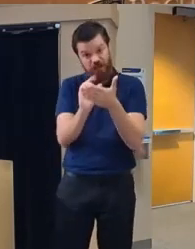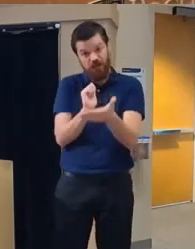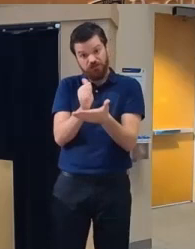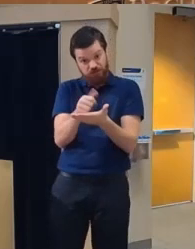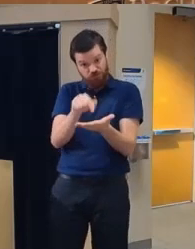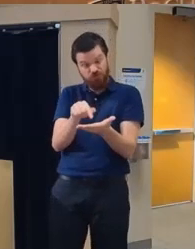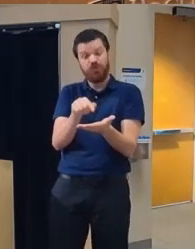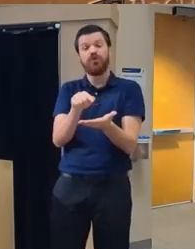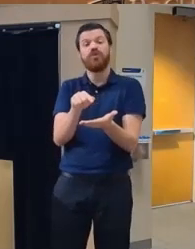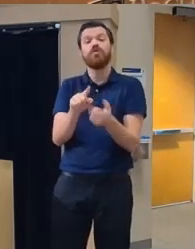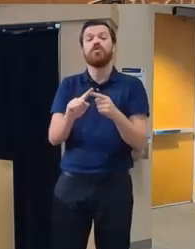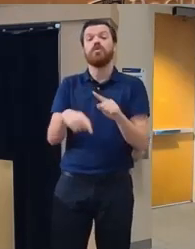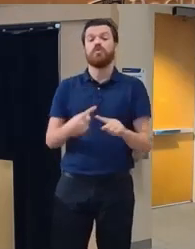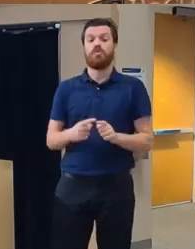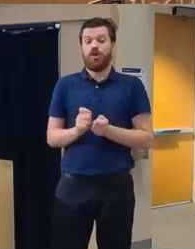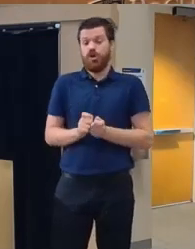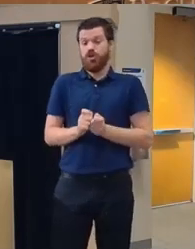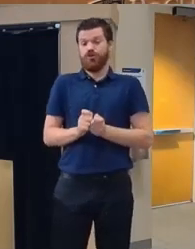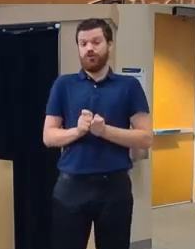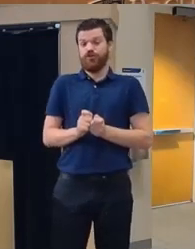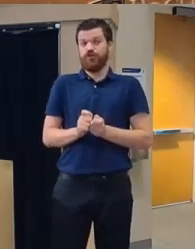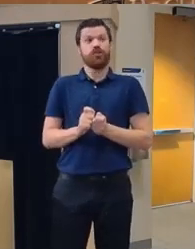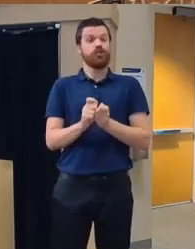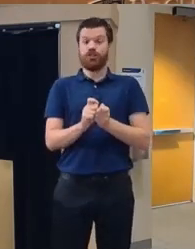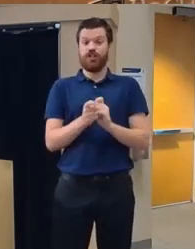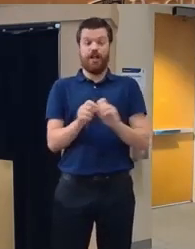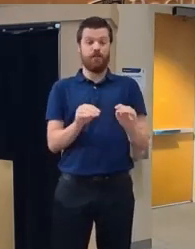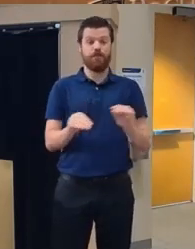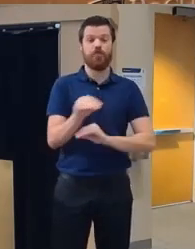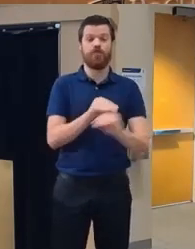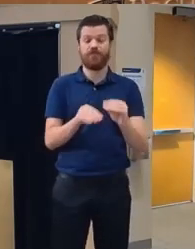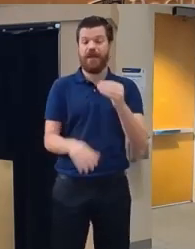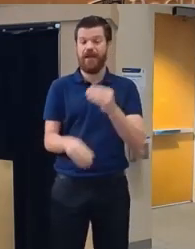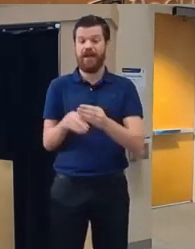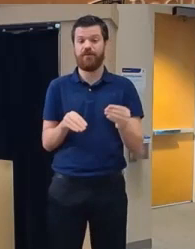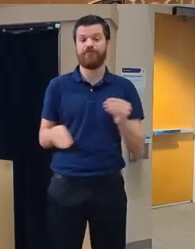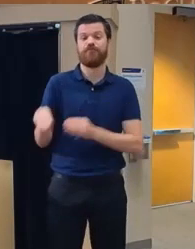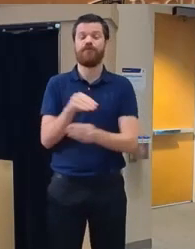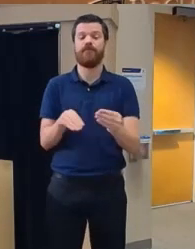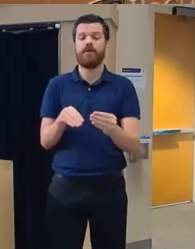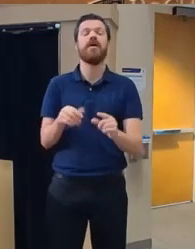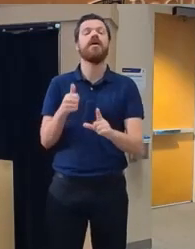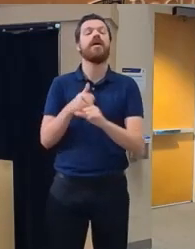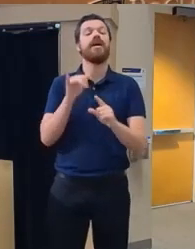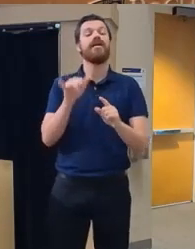when we were going to change a movement or add another movement, it was done in a